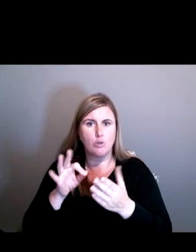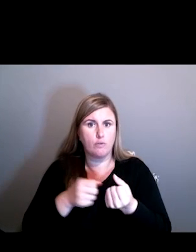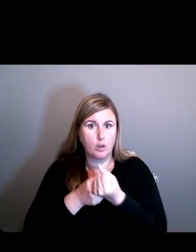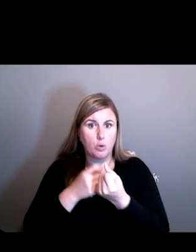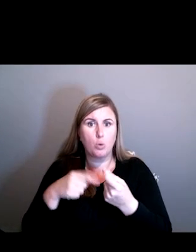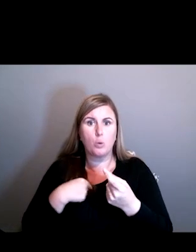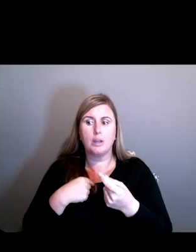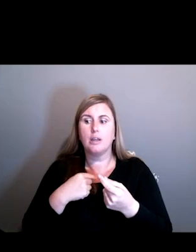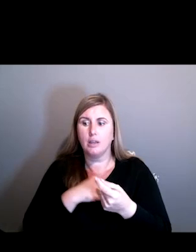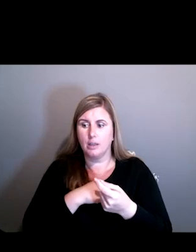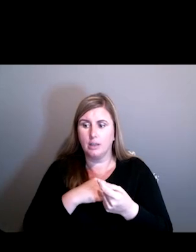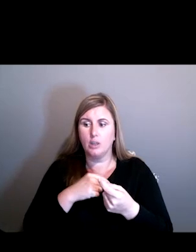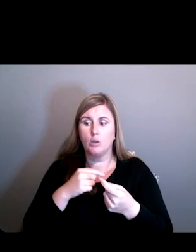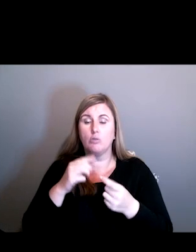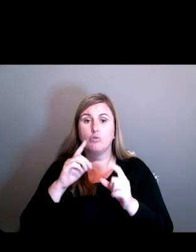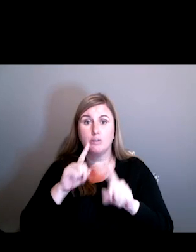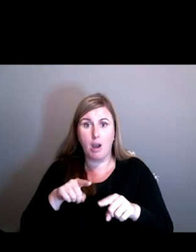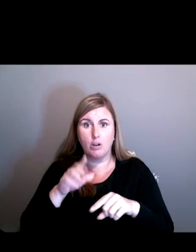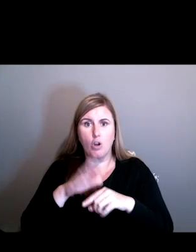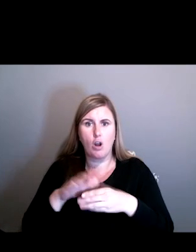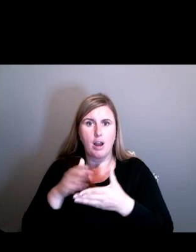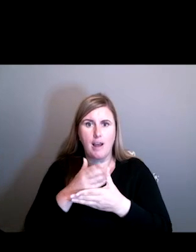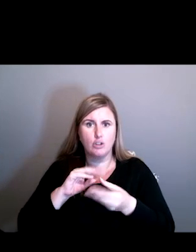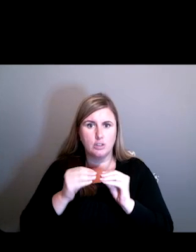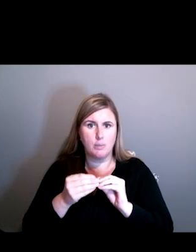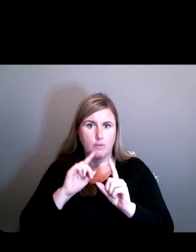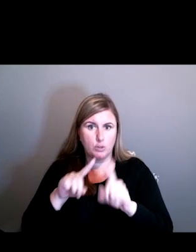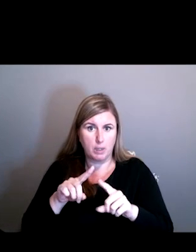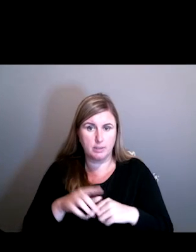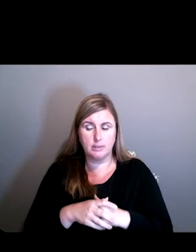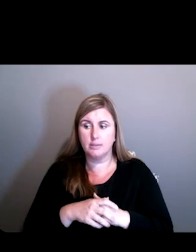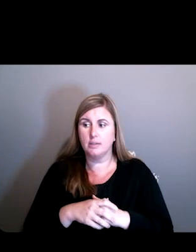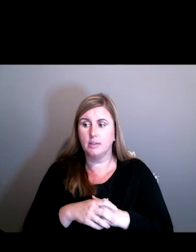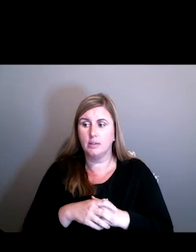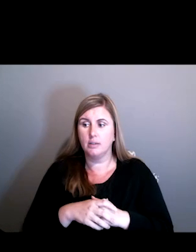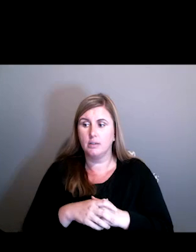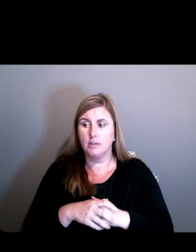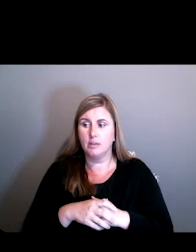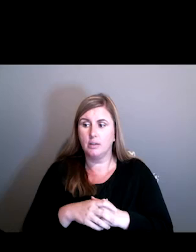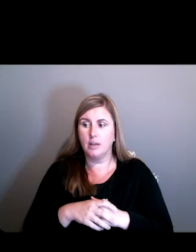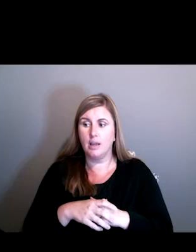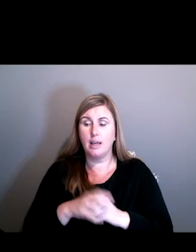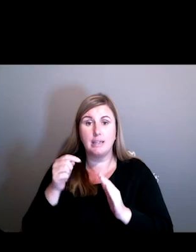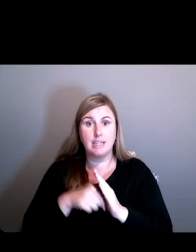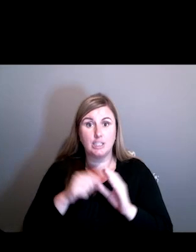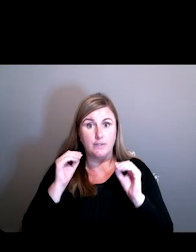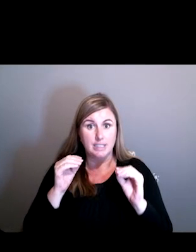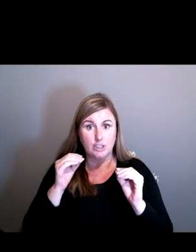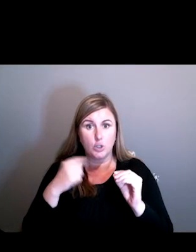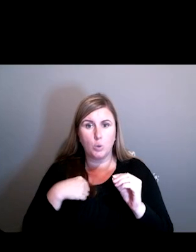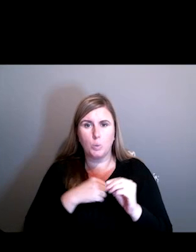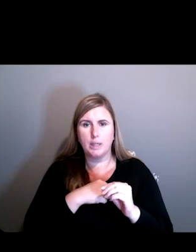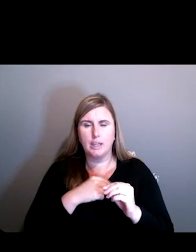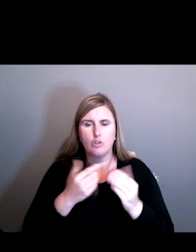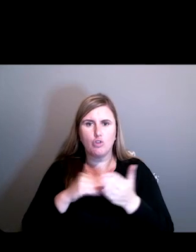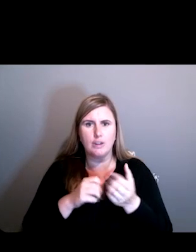variable ratio schedule of reinforcement where we reinforce responding on an average number of responses.